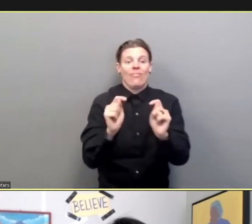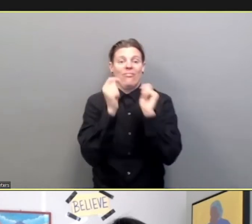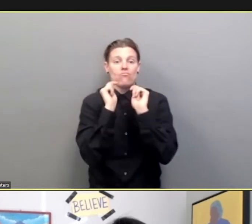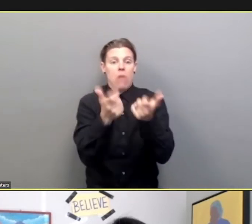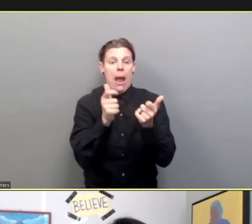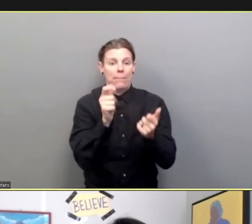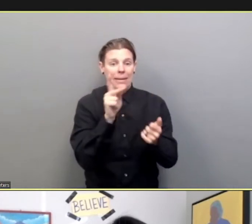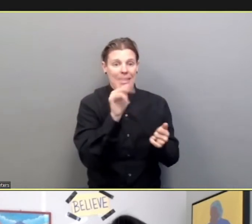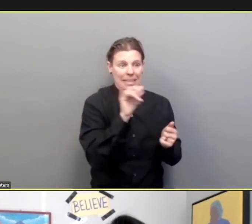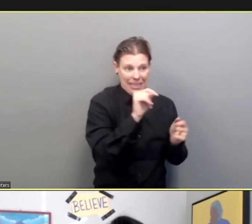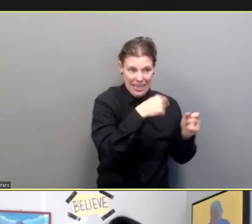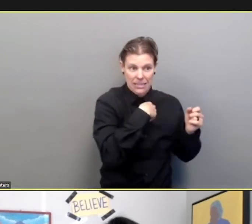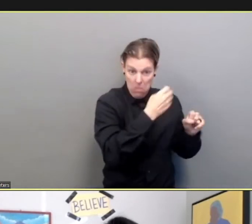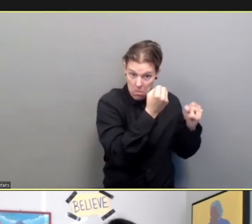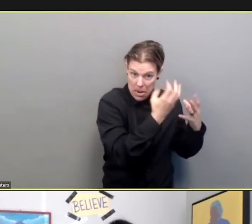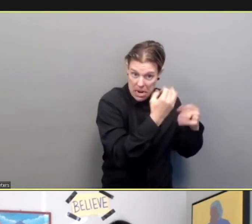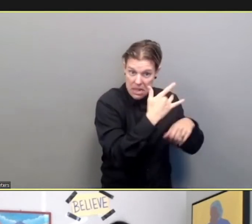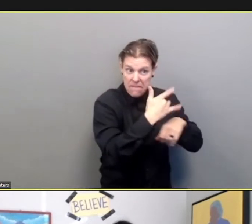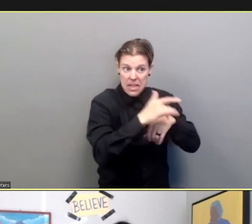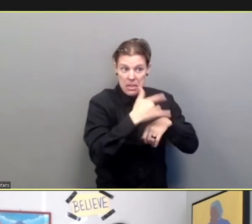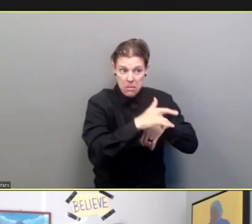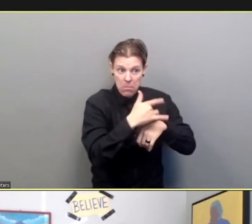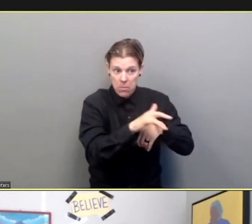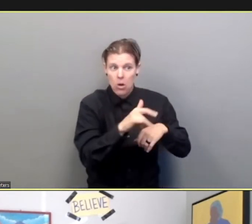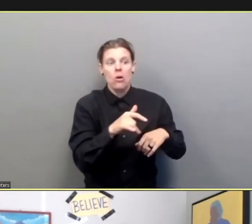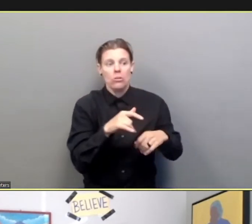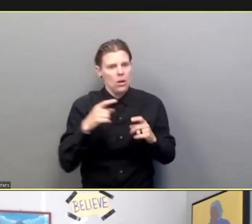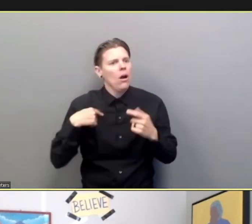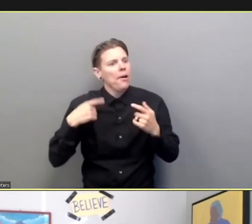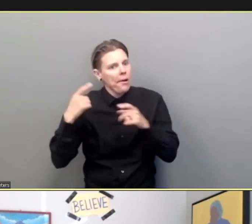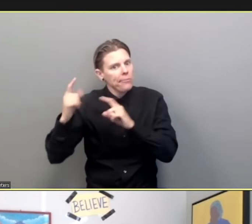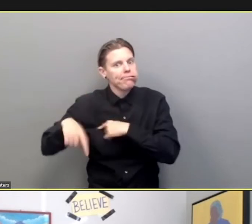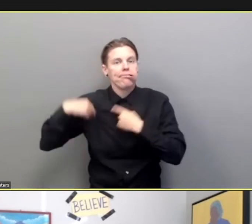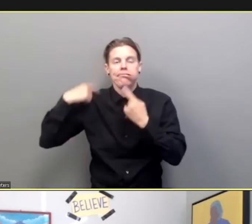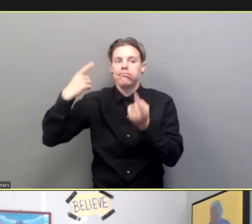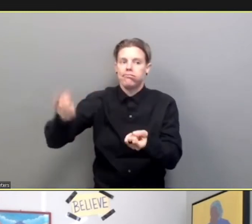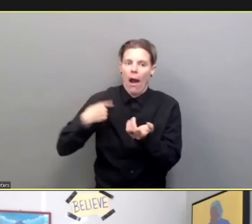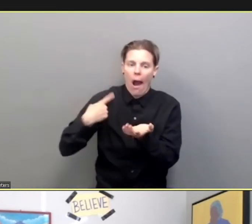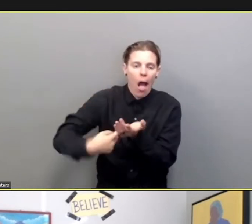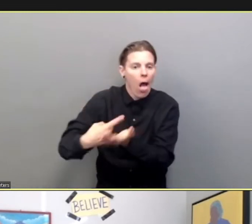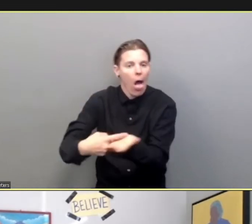lot of White House and governors meetings, and